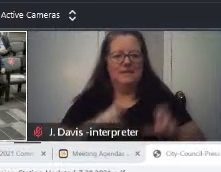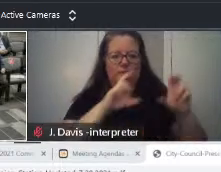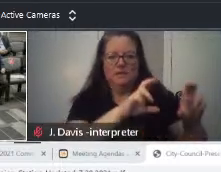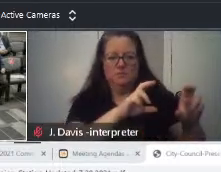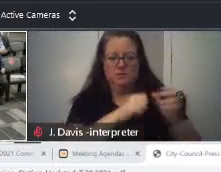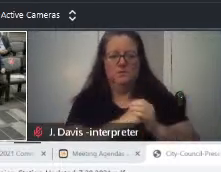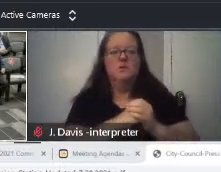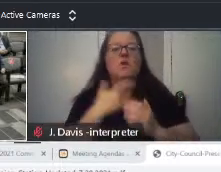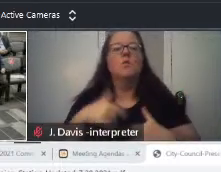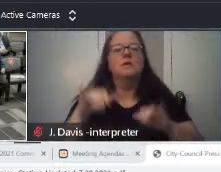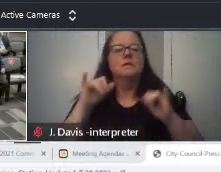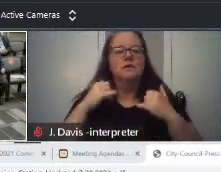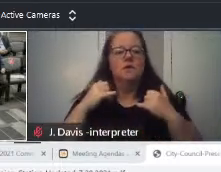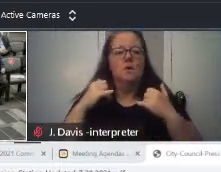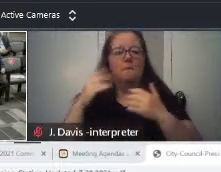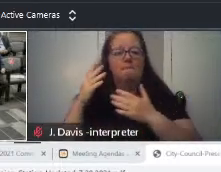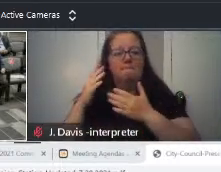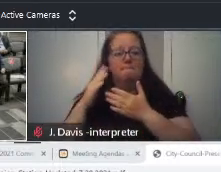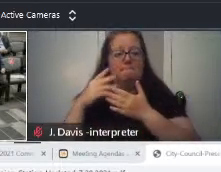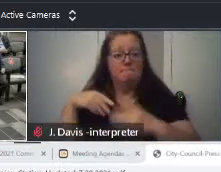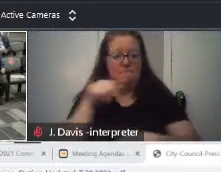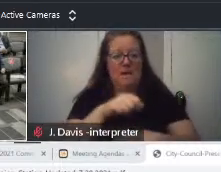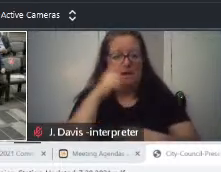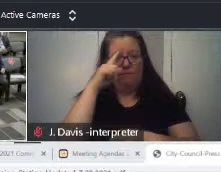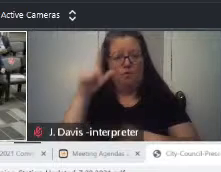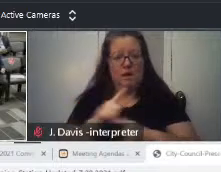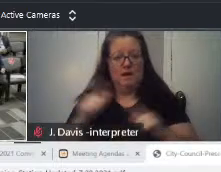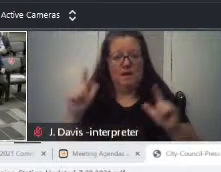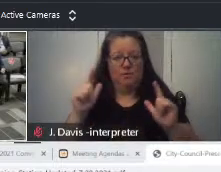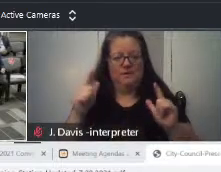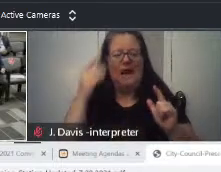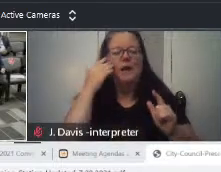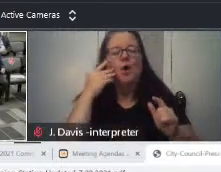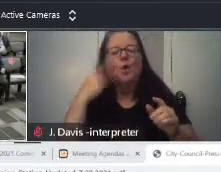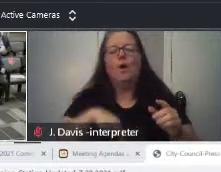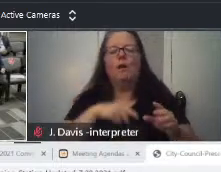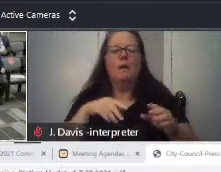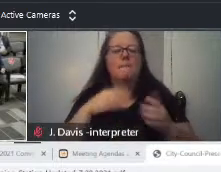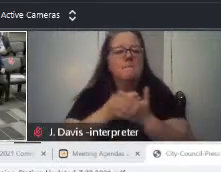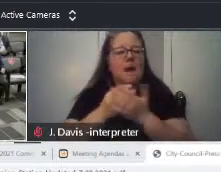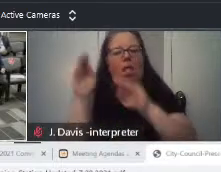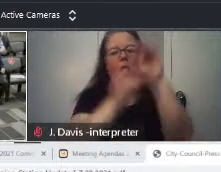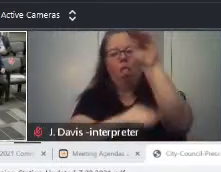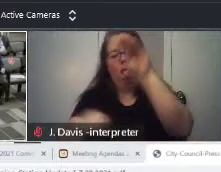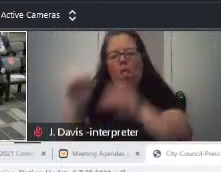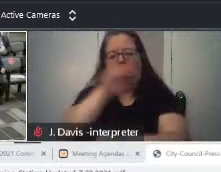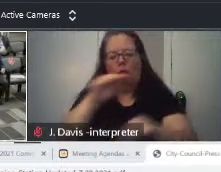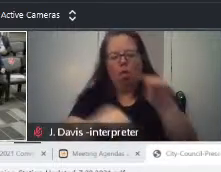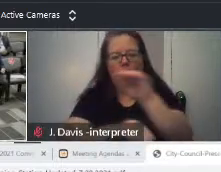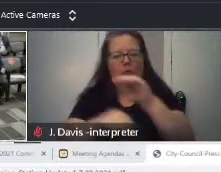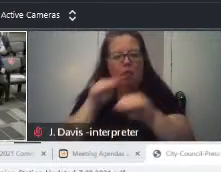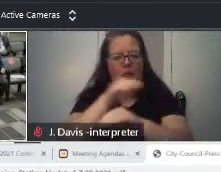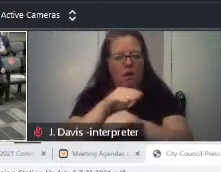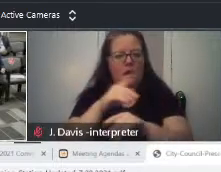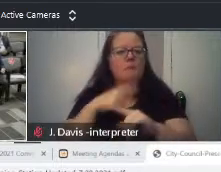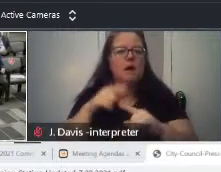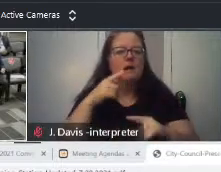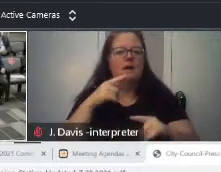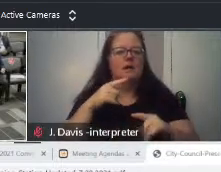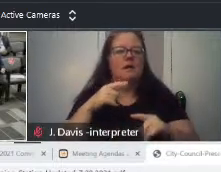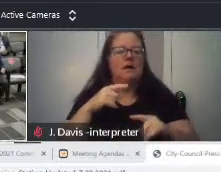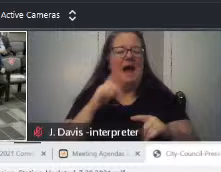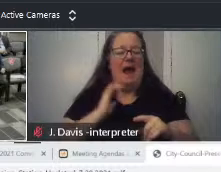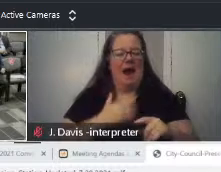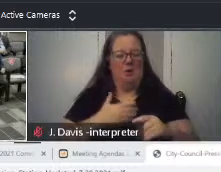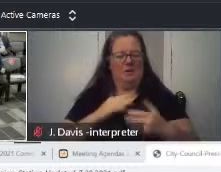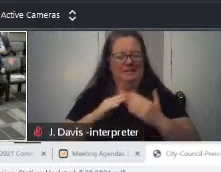still pay for Liberty, and I understand we are sort of switching money around, but when we talk about a revenue challenged city, that's why